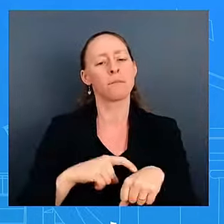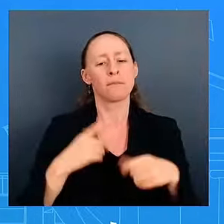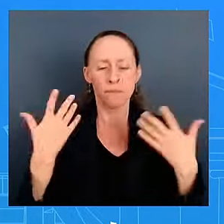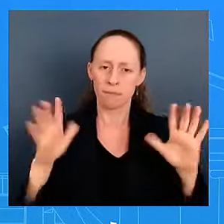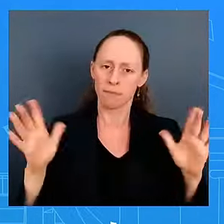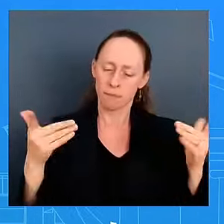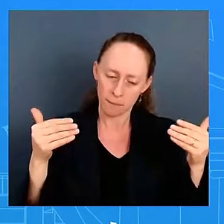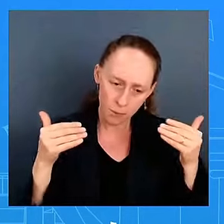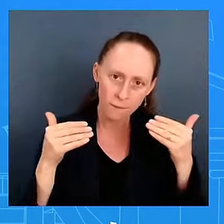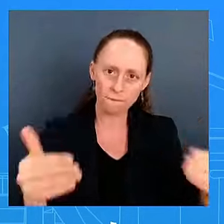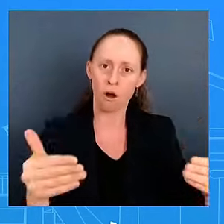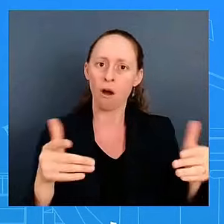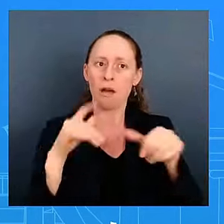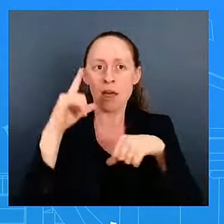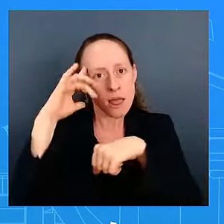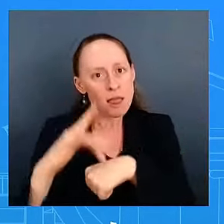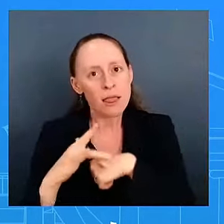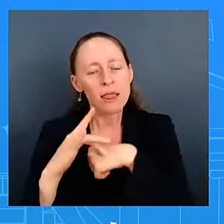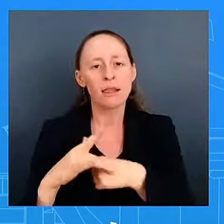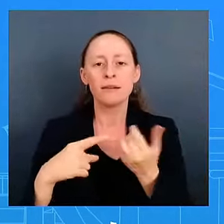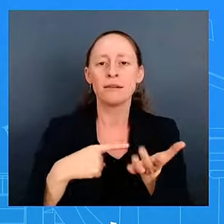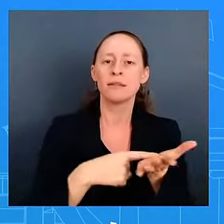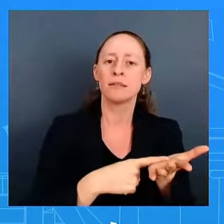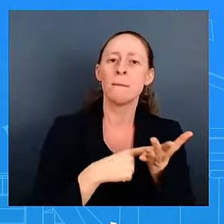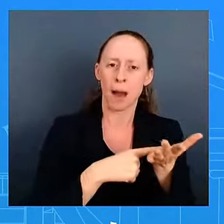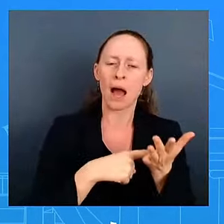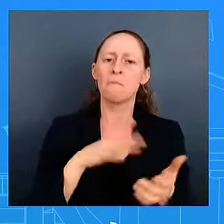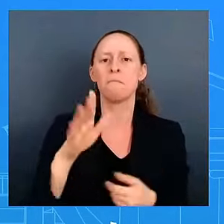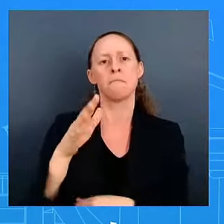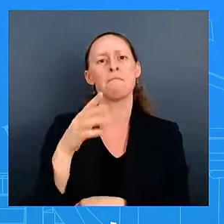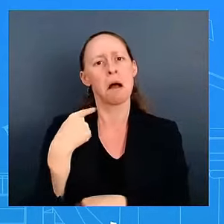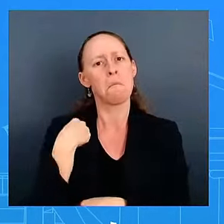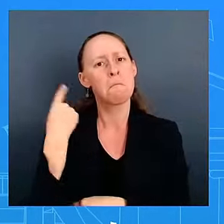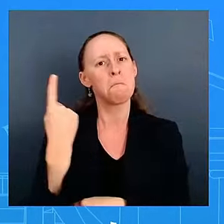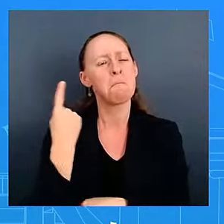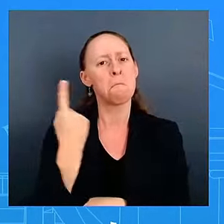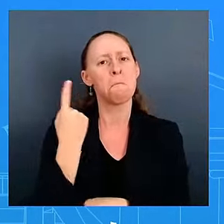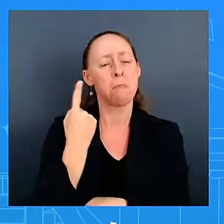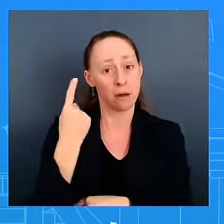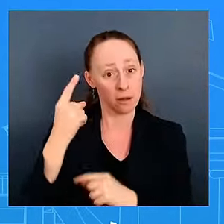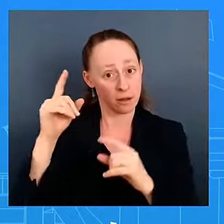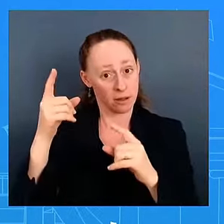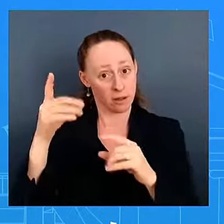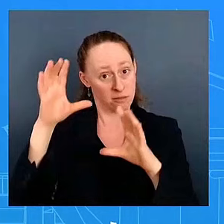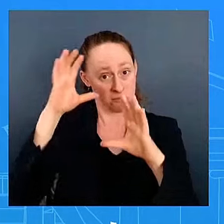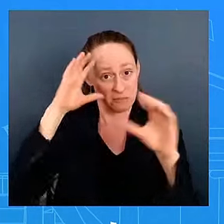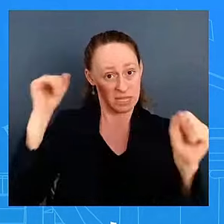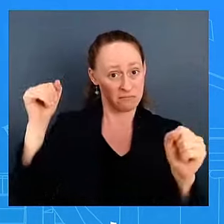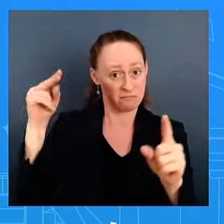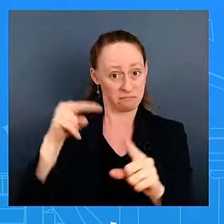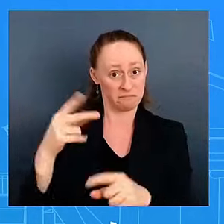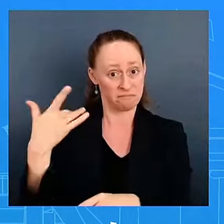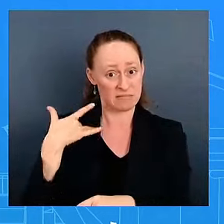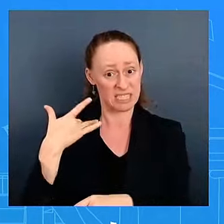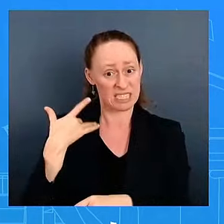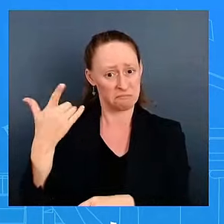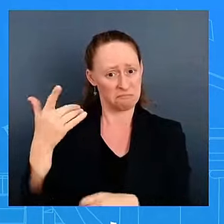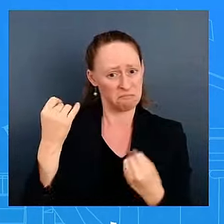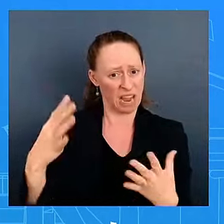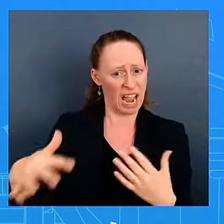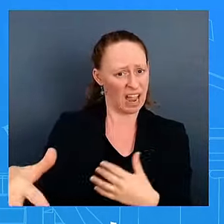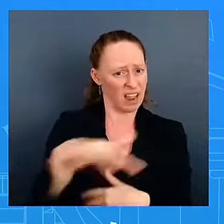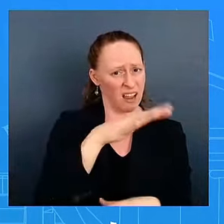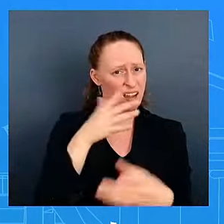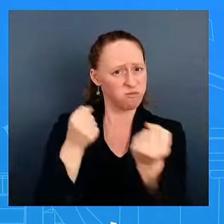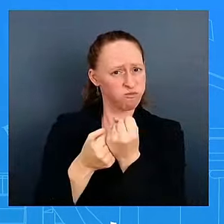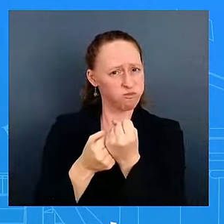to. Has President Biden seen enough support over the last 36 hours from fellow Democrats in